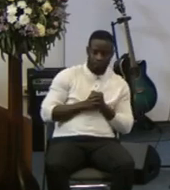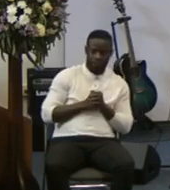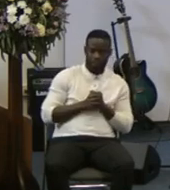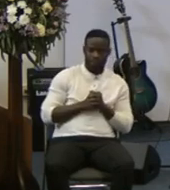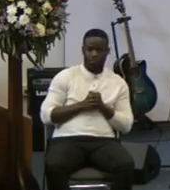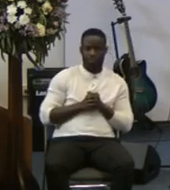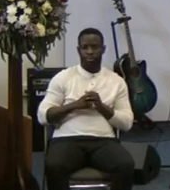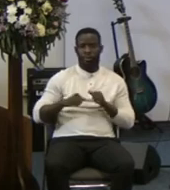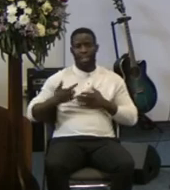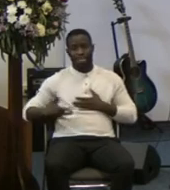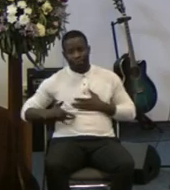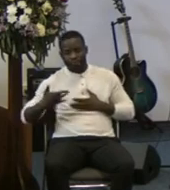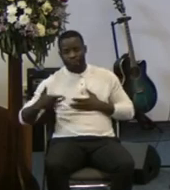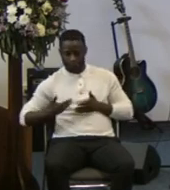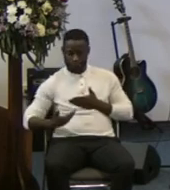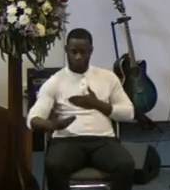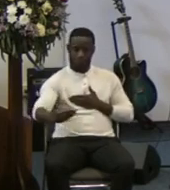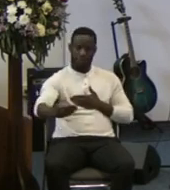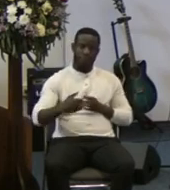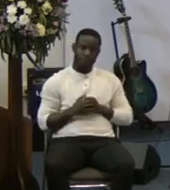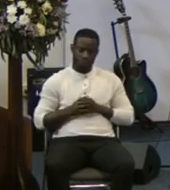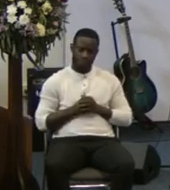but our whole lives.